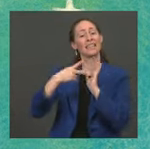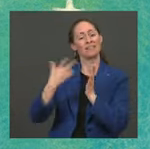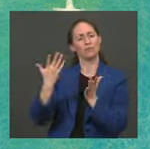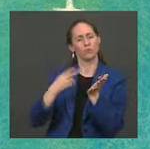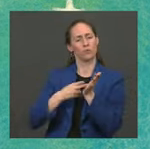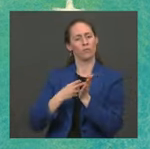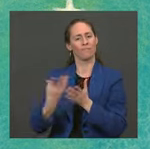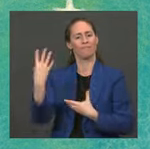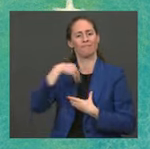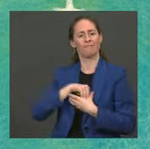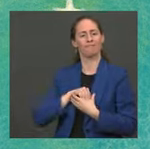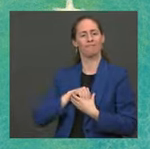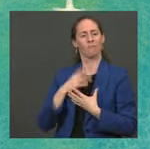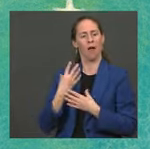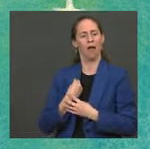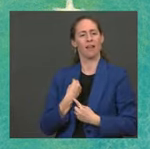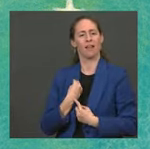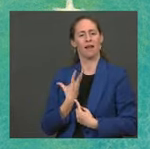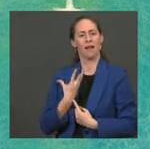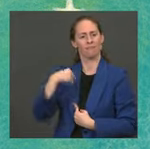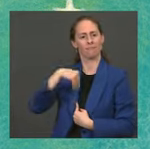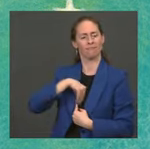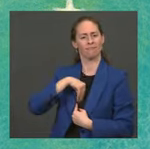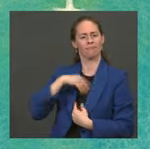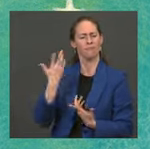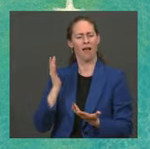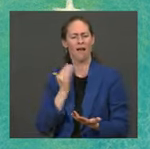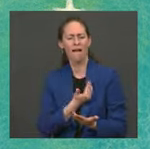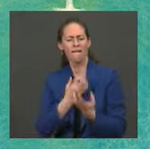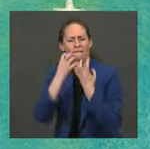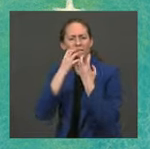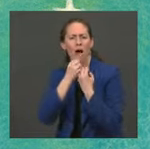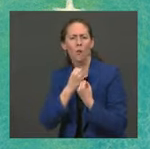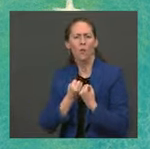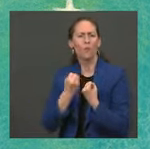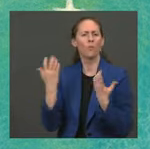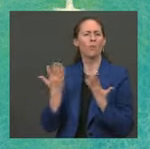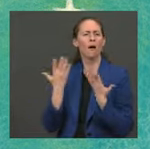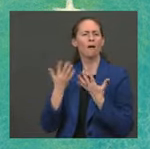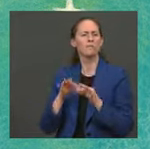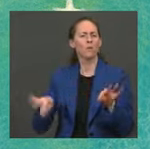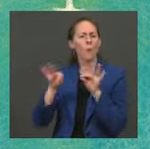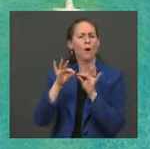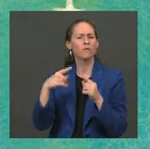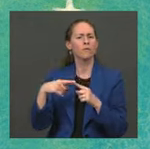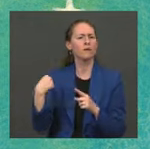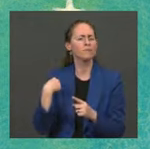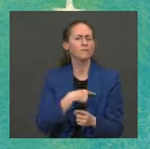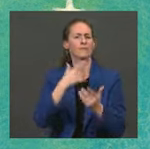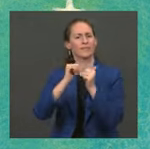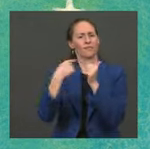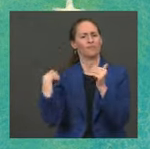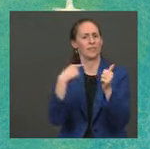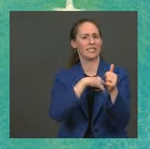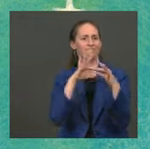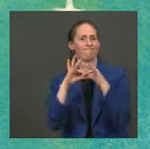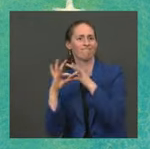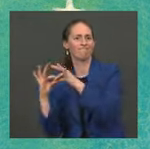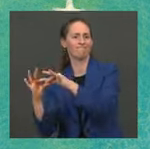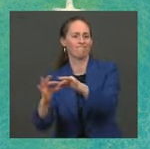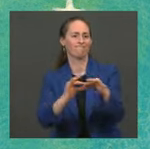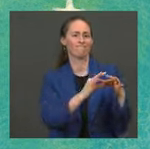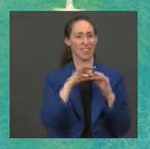we are, the threads that unite us all, the gifts from the heart.